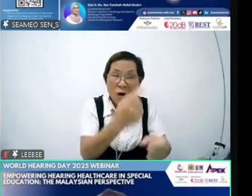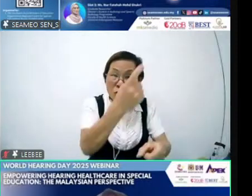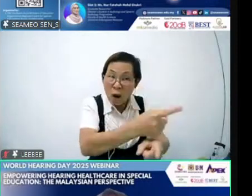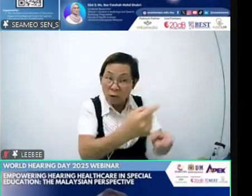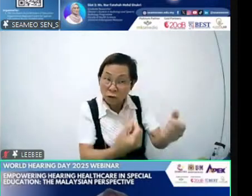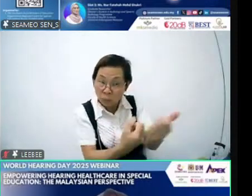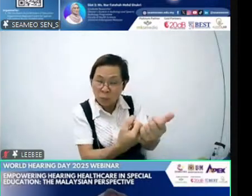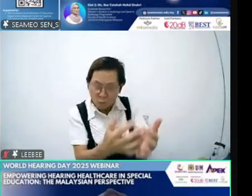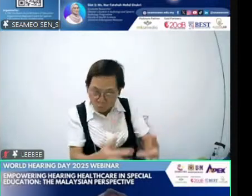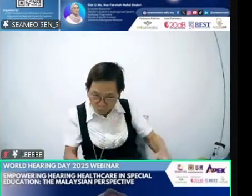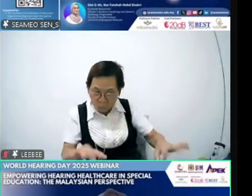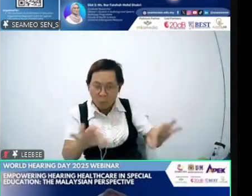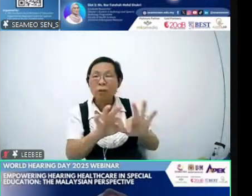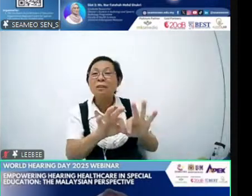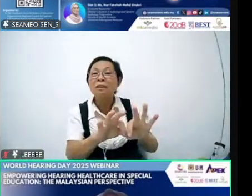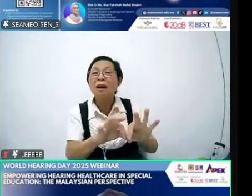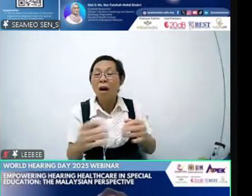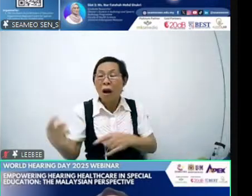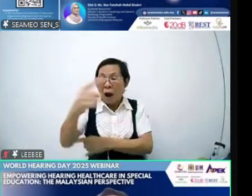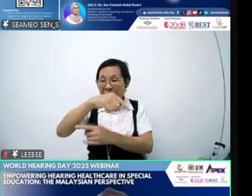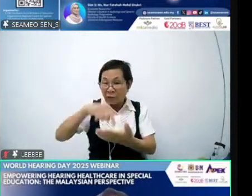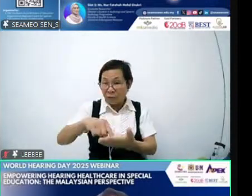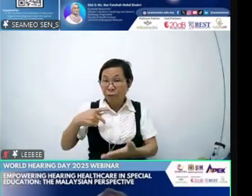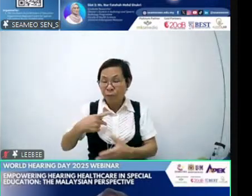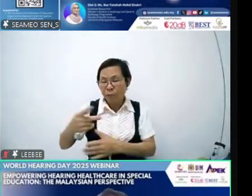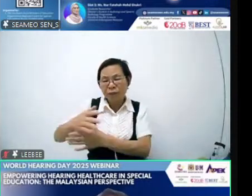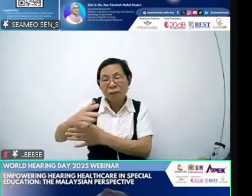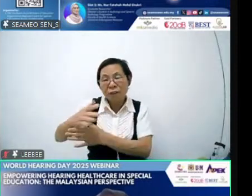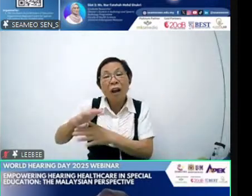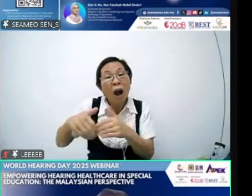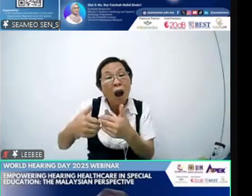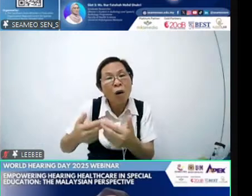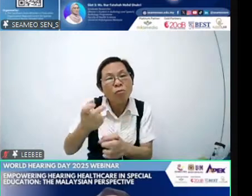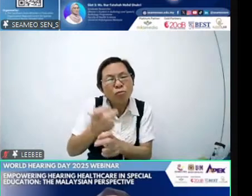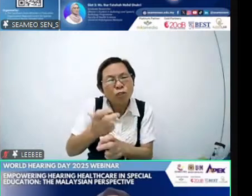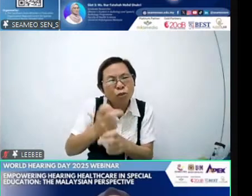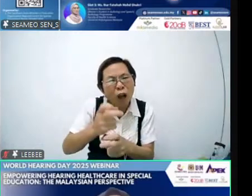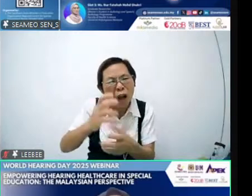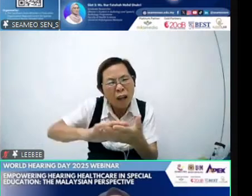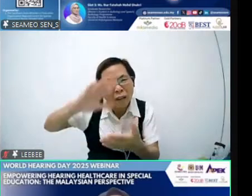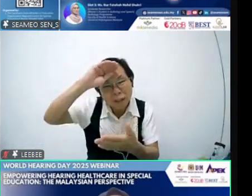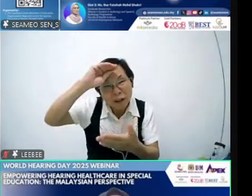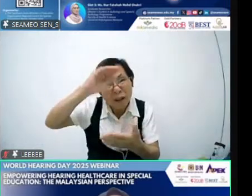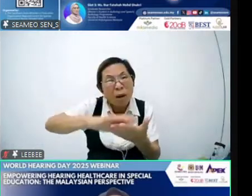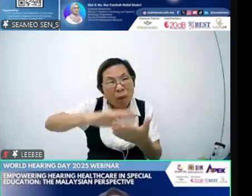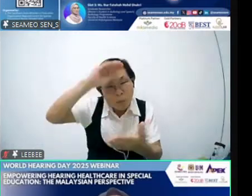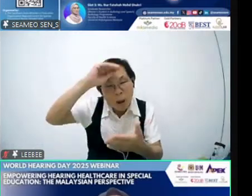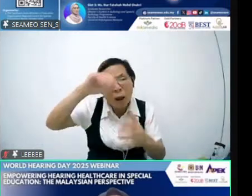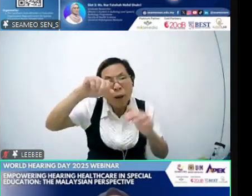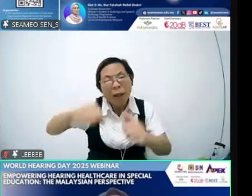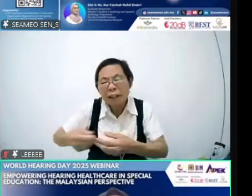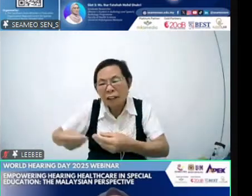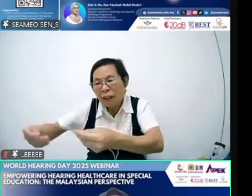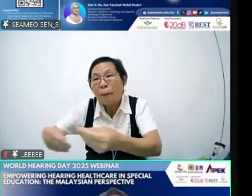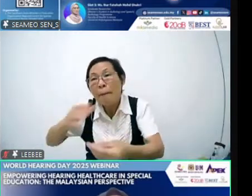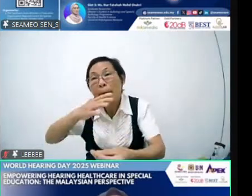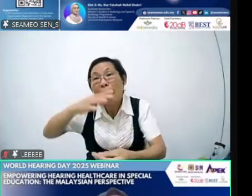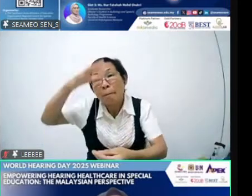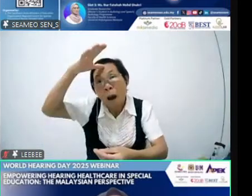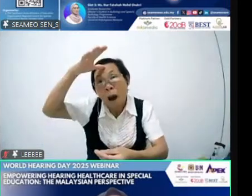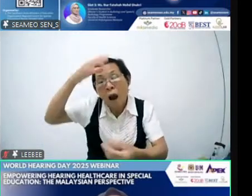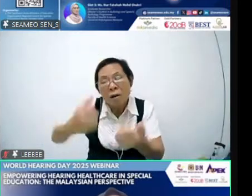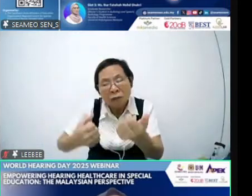important. Today, we'll be sharing how digital learning can provide the support parents need.